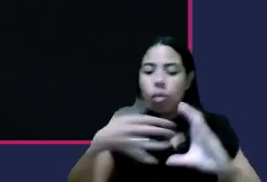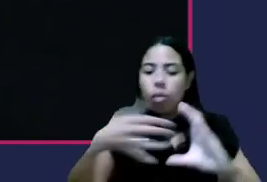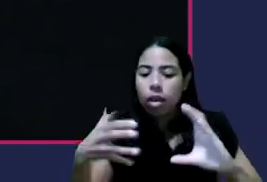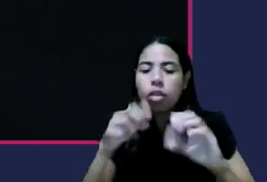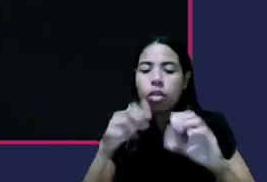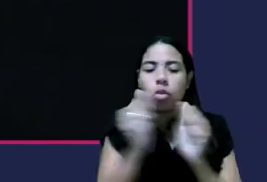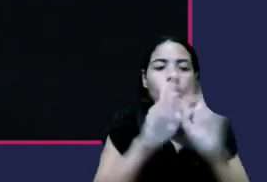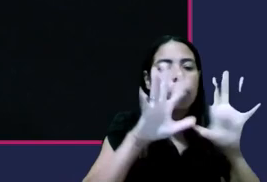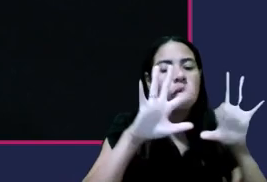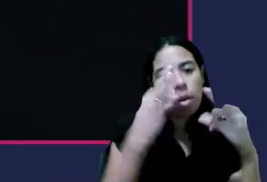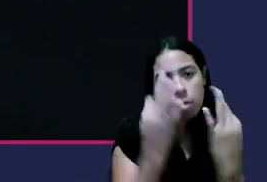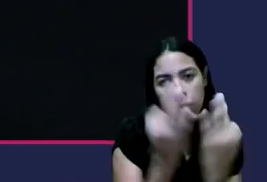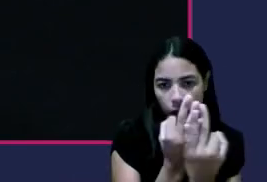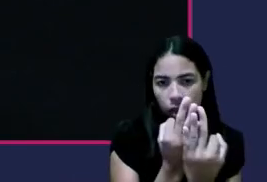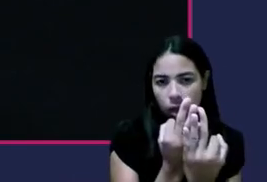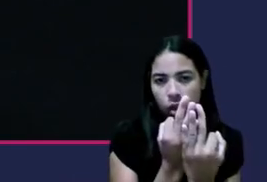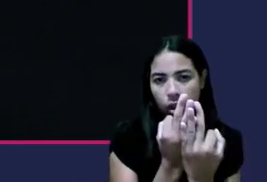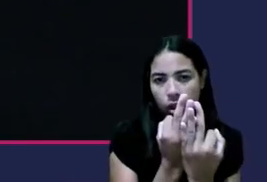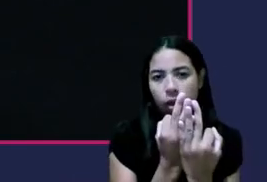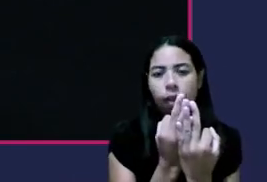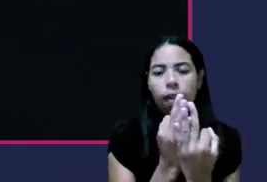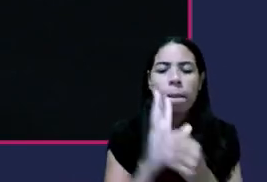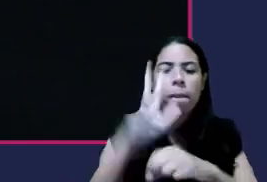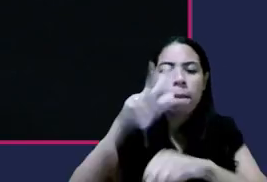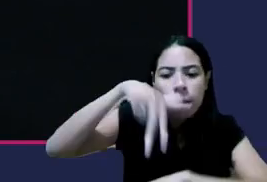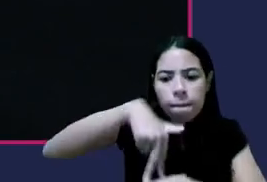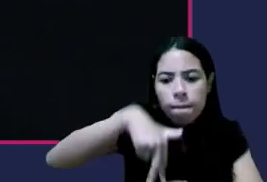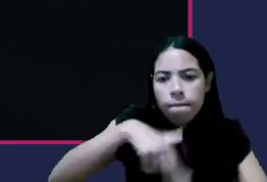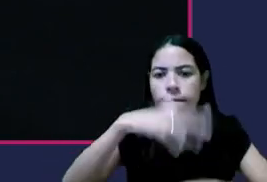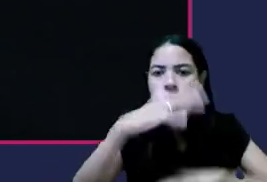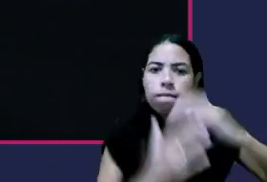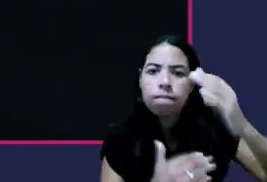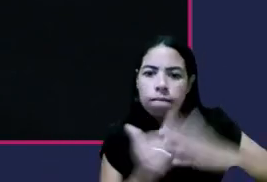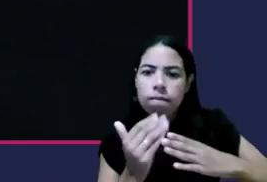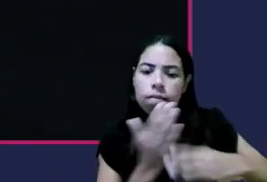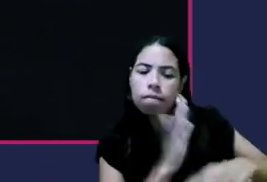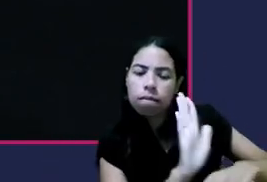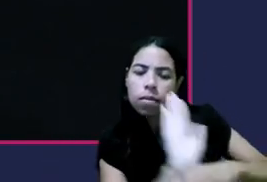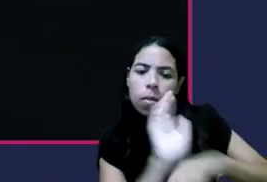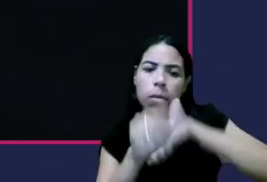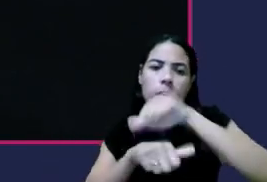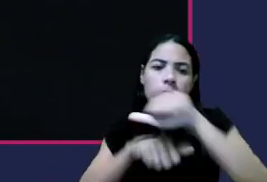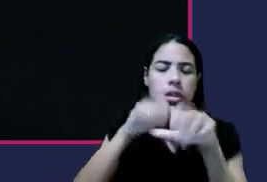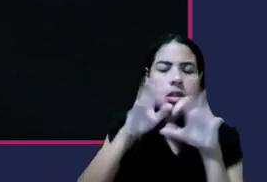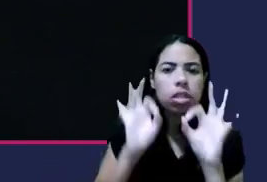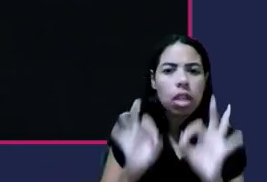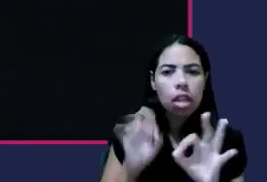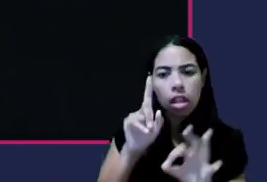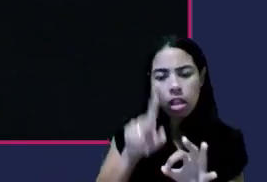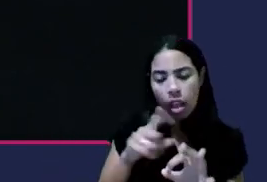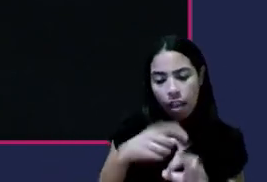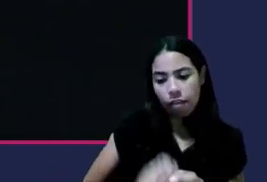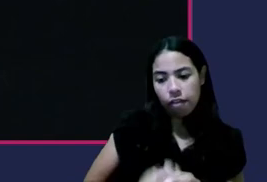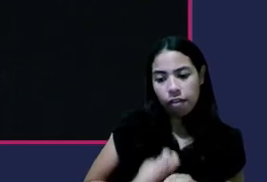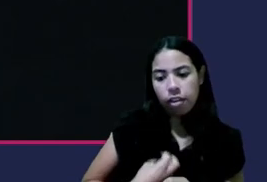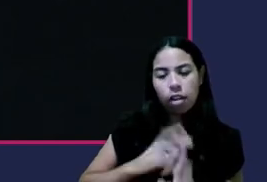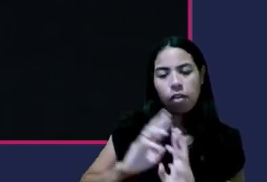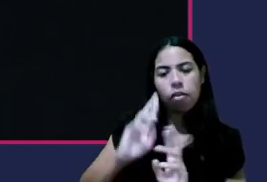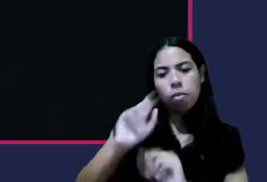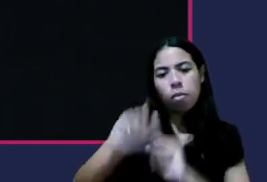their family members' lives. And having that practice will make a difference in people's